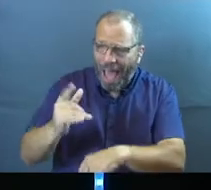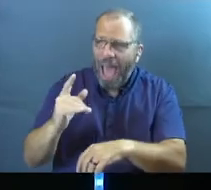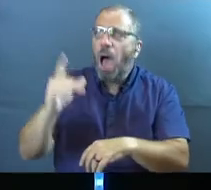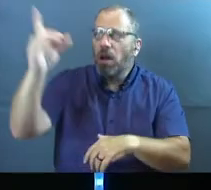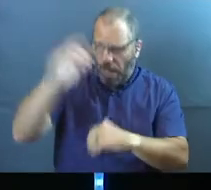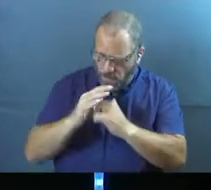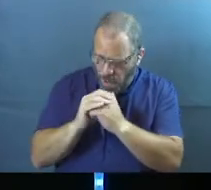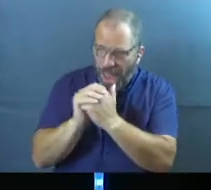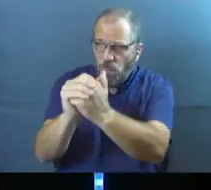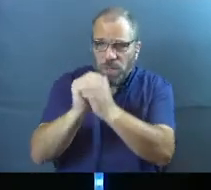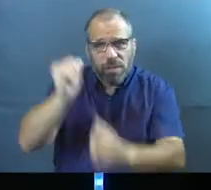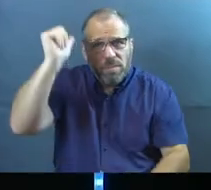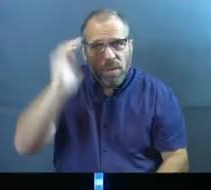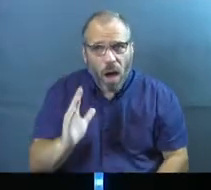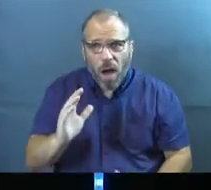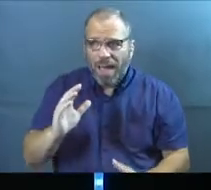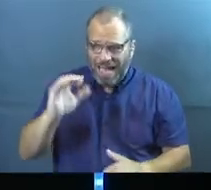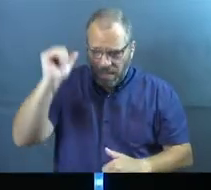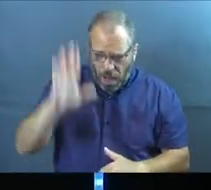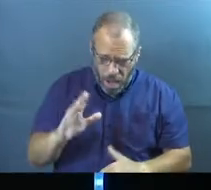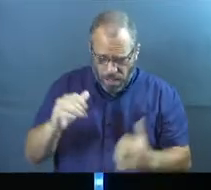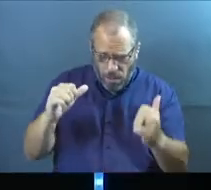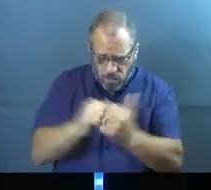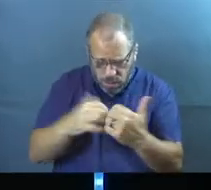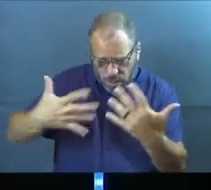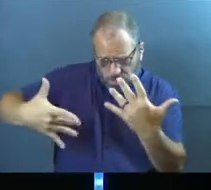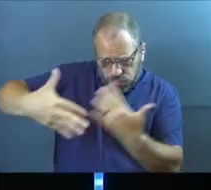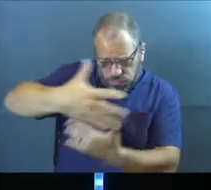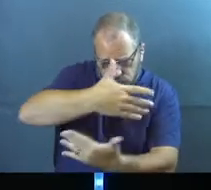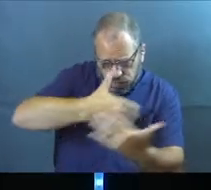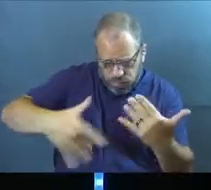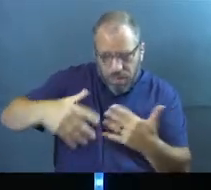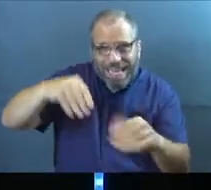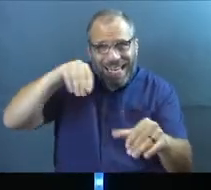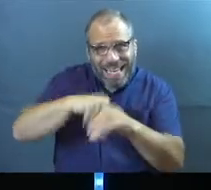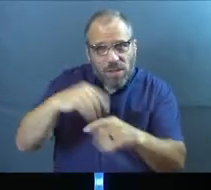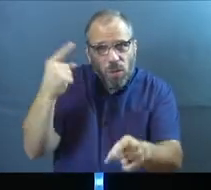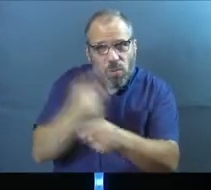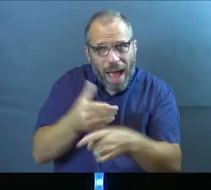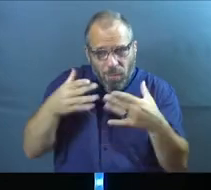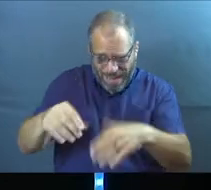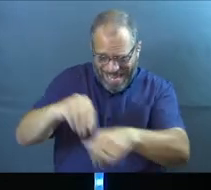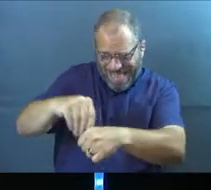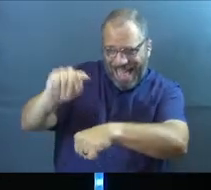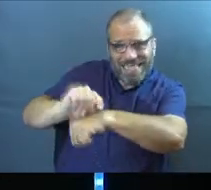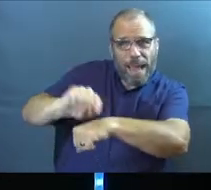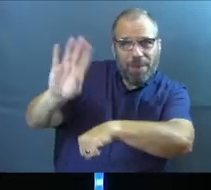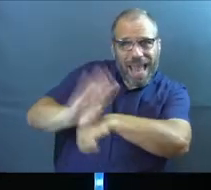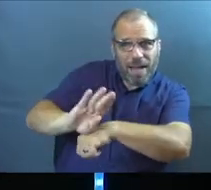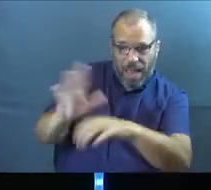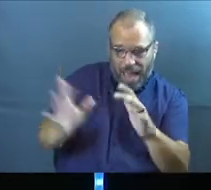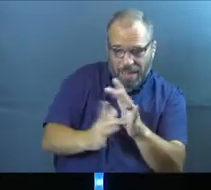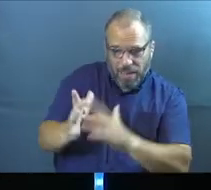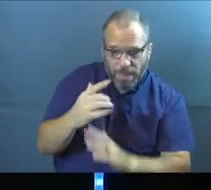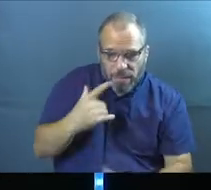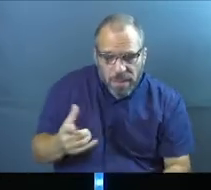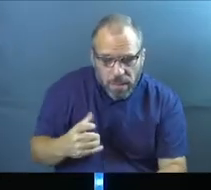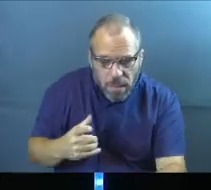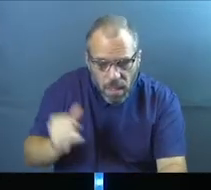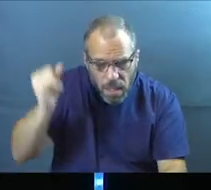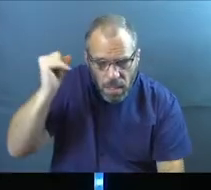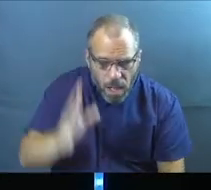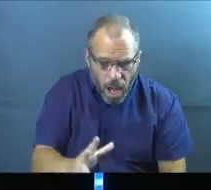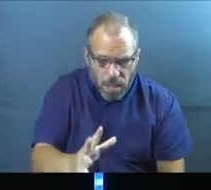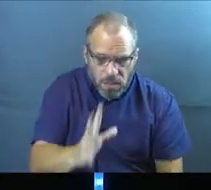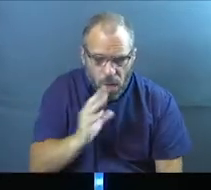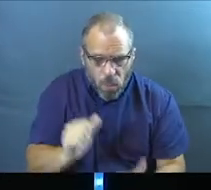can come and you can worship God. And God can be amongst his people in the right way in the tabernacle. And then the scripture says that God